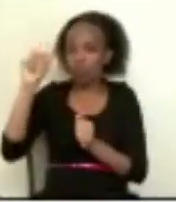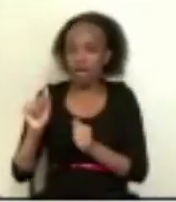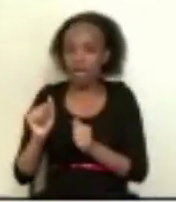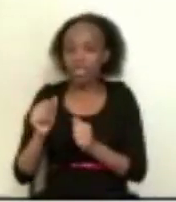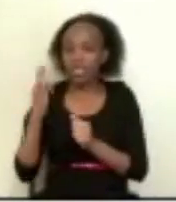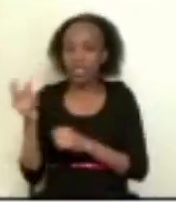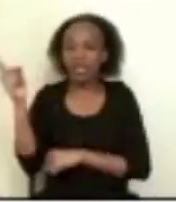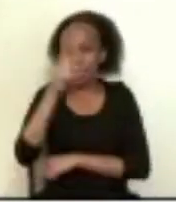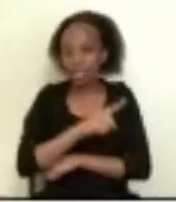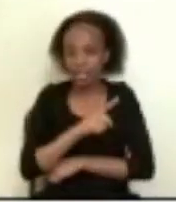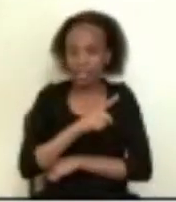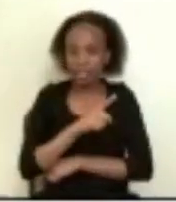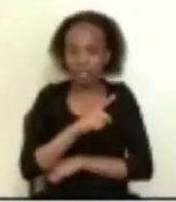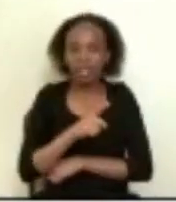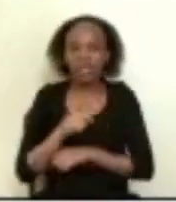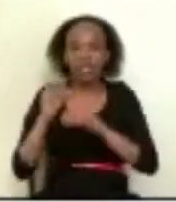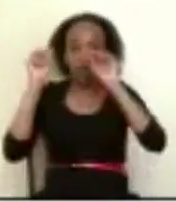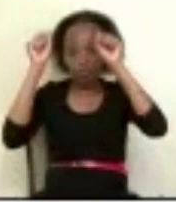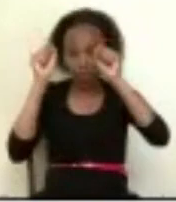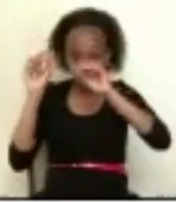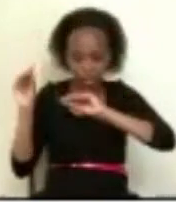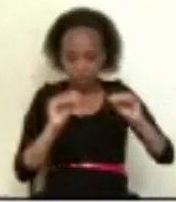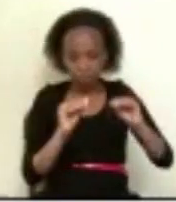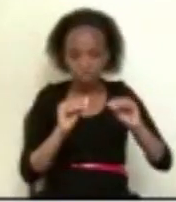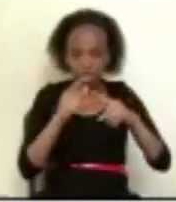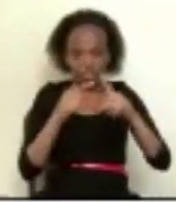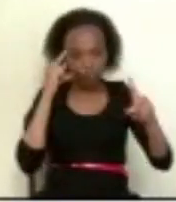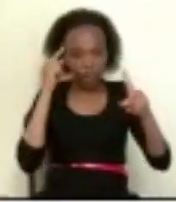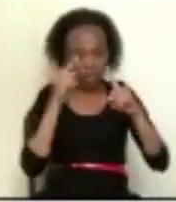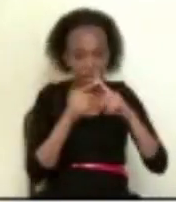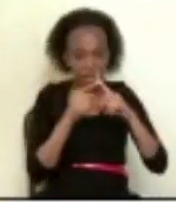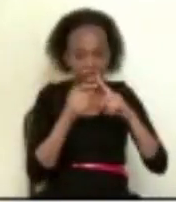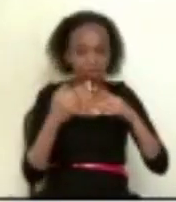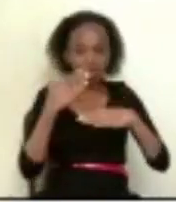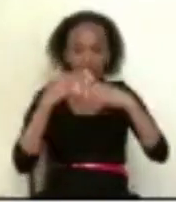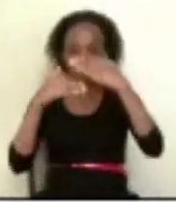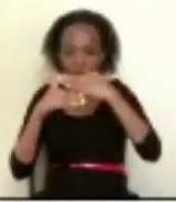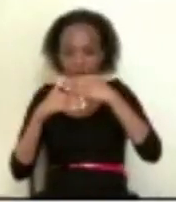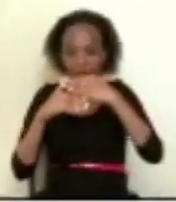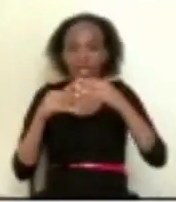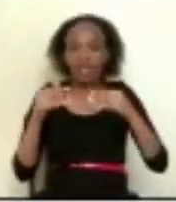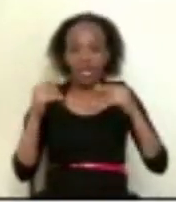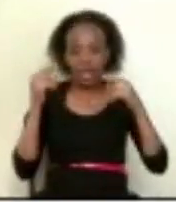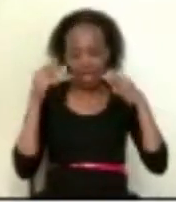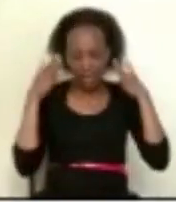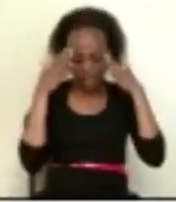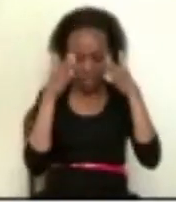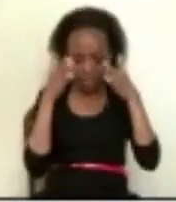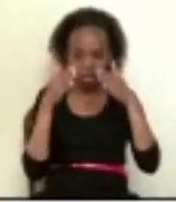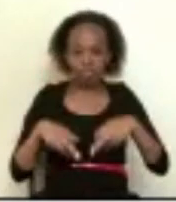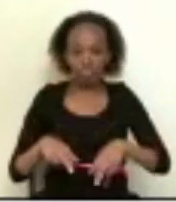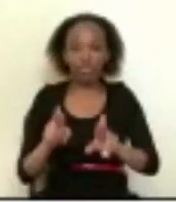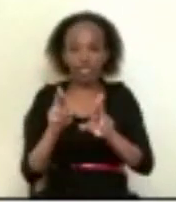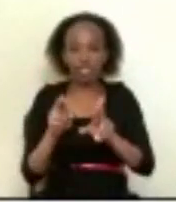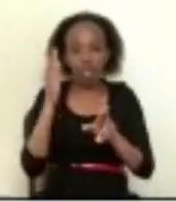2 days, the protests moved from the targeting of infrastructure, the targeting of roads,